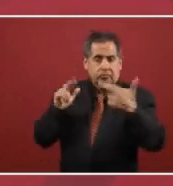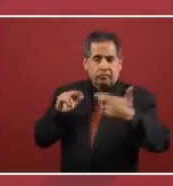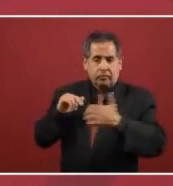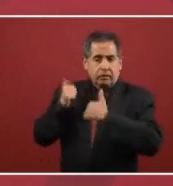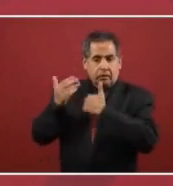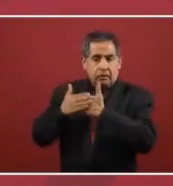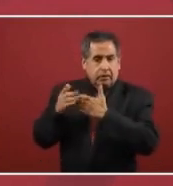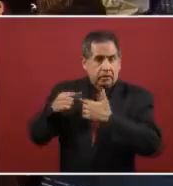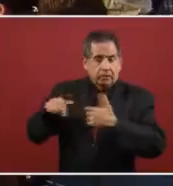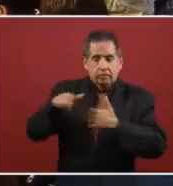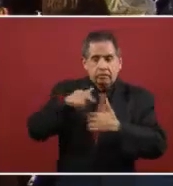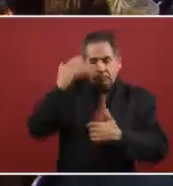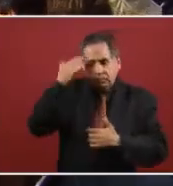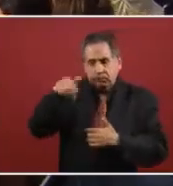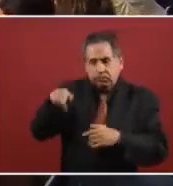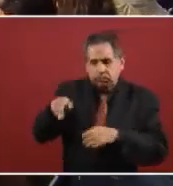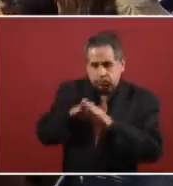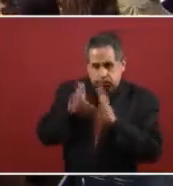external politics.